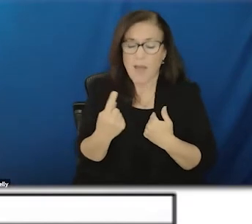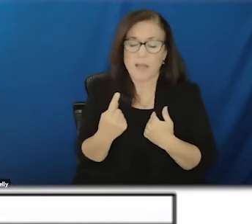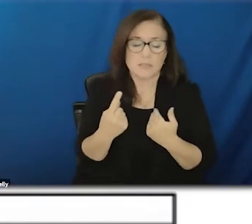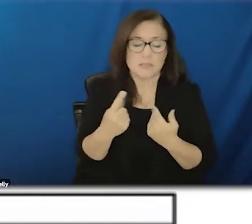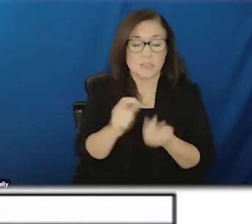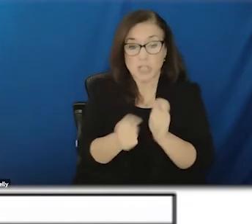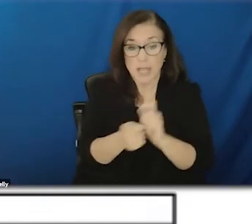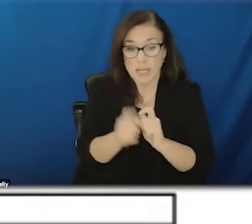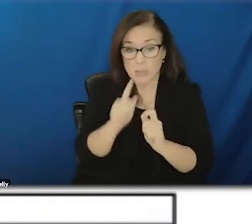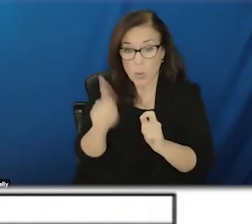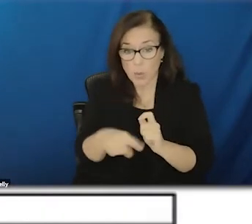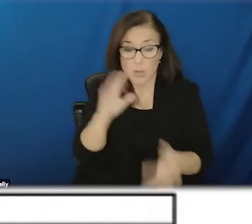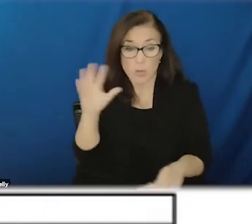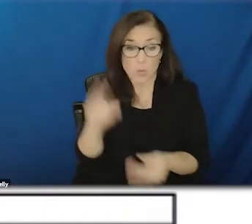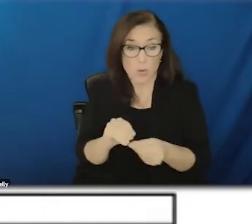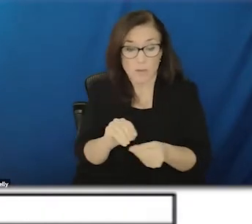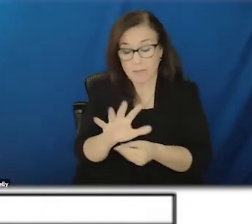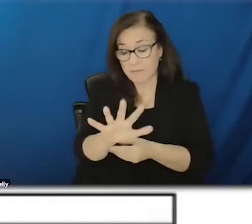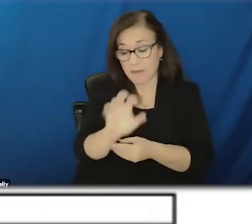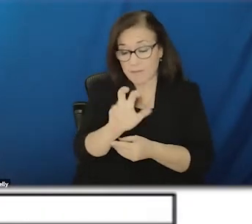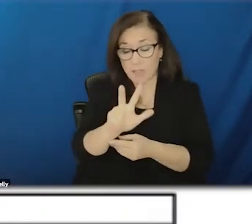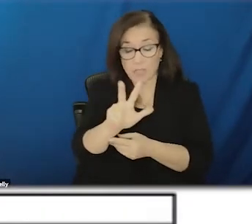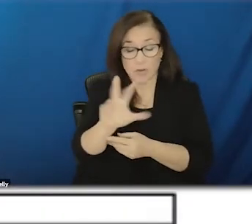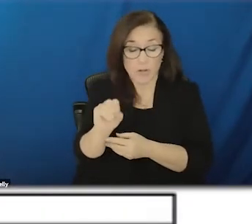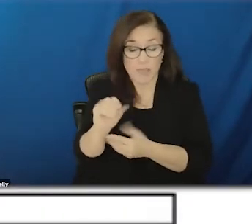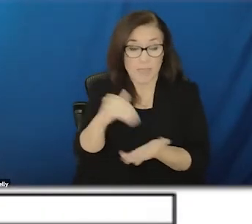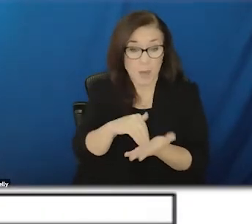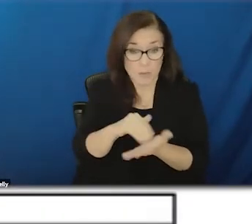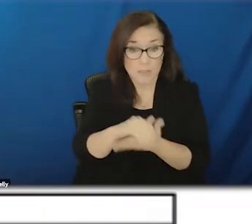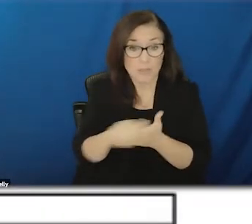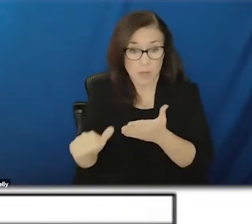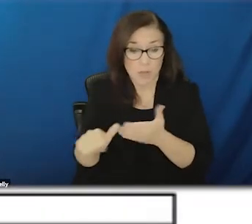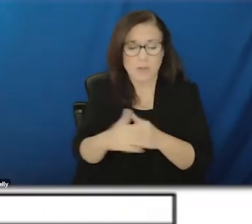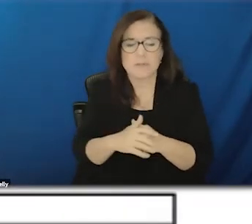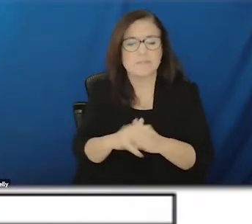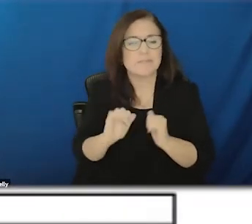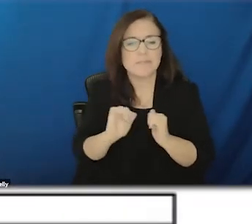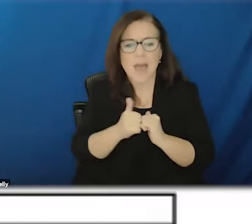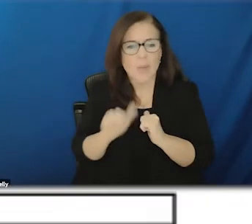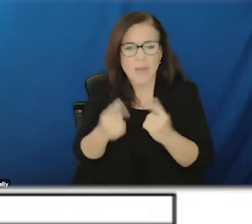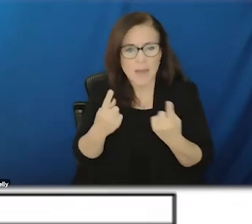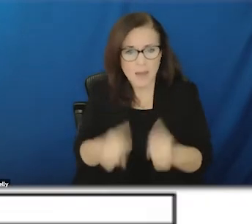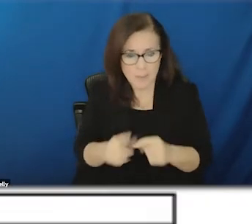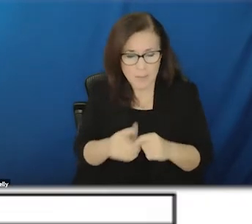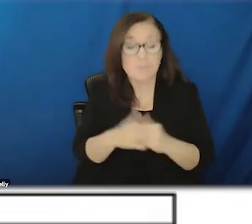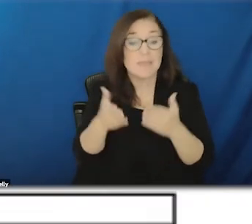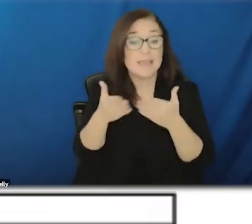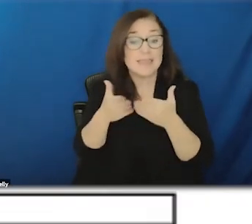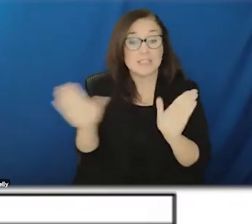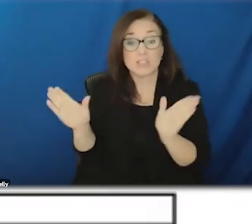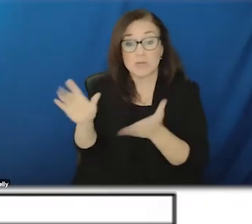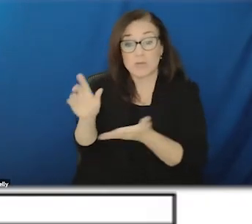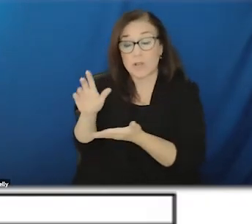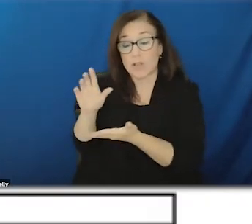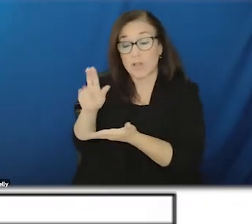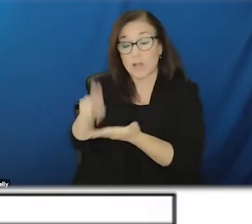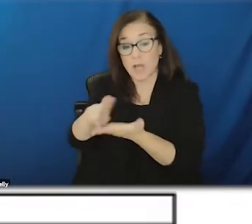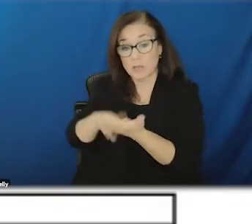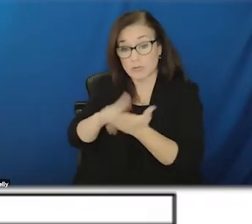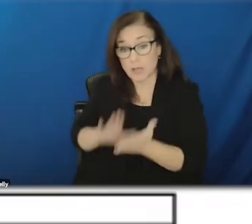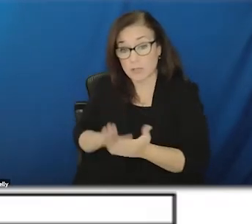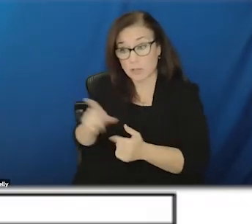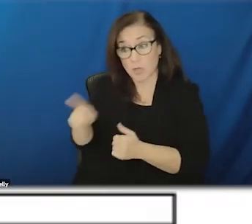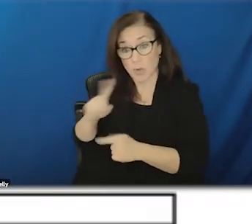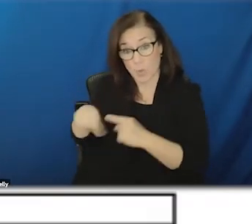worth $530,000. And the way that happened is the general contractor at the end of this